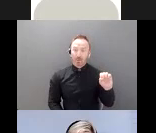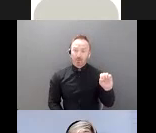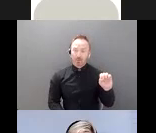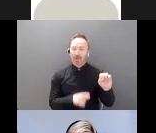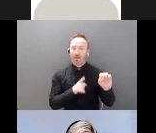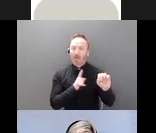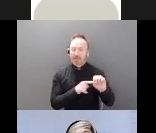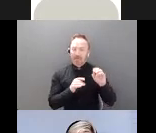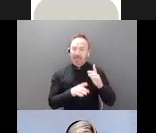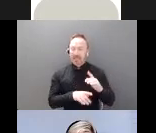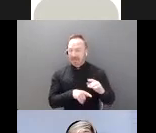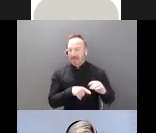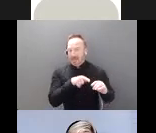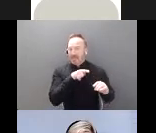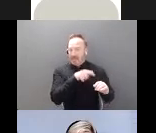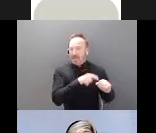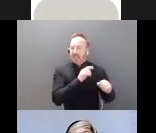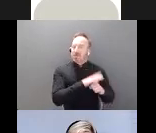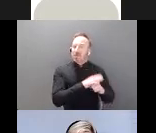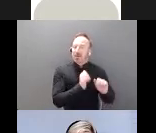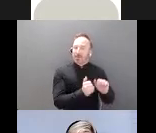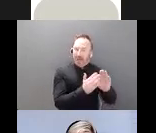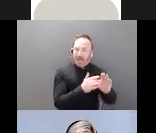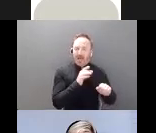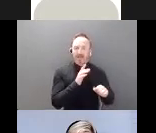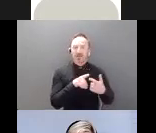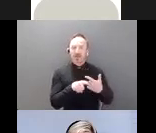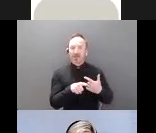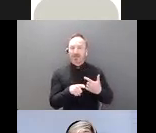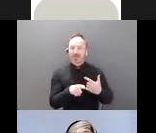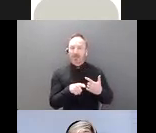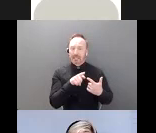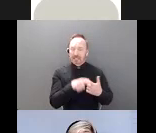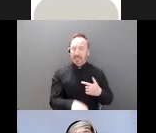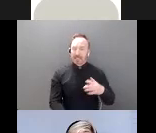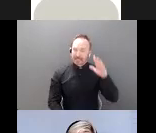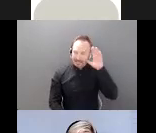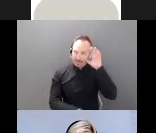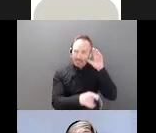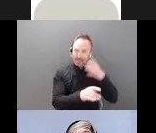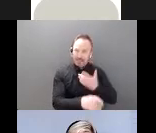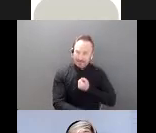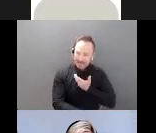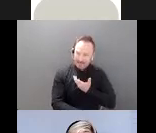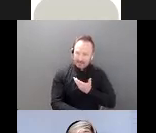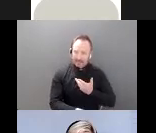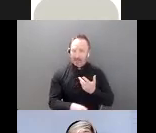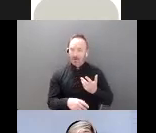this is also an insight approach to listen to what he says, but rather what he does not say, right? So we're sort of thinking